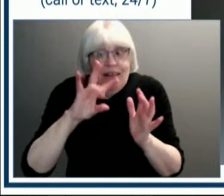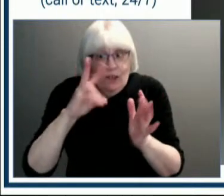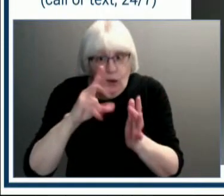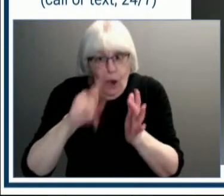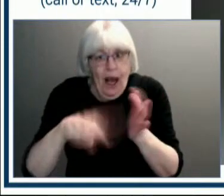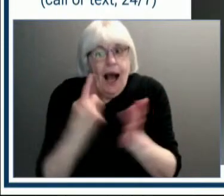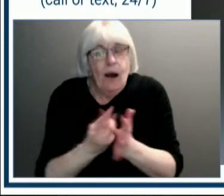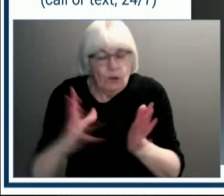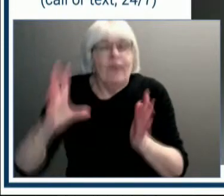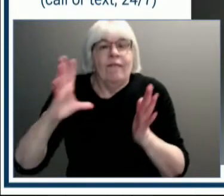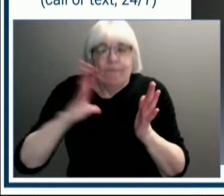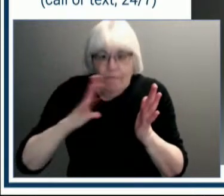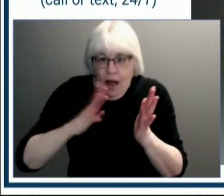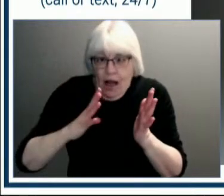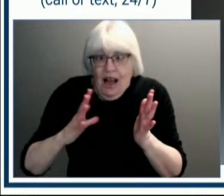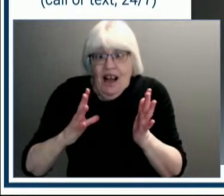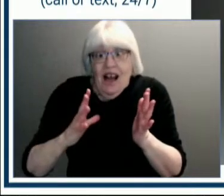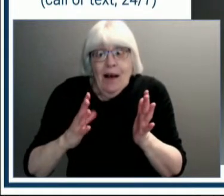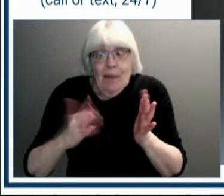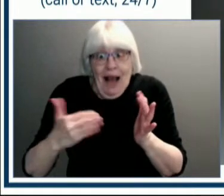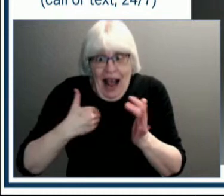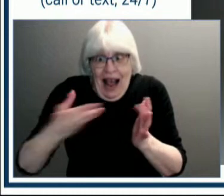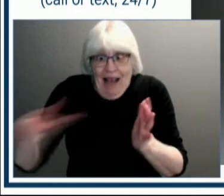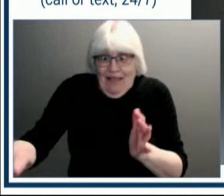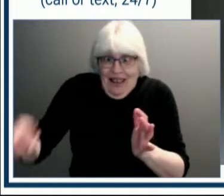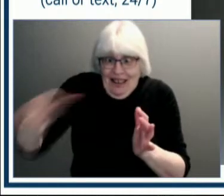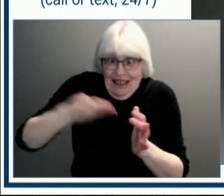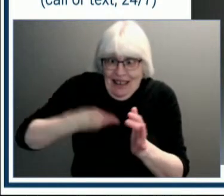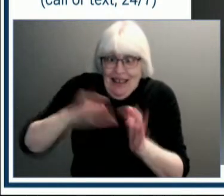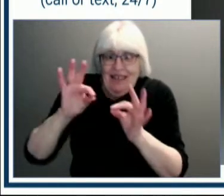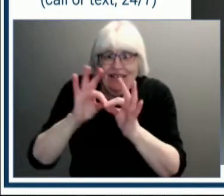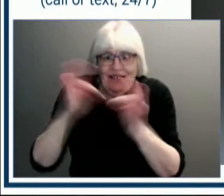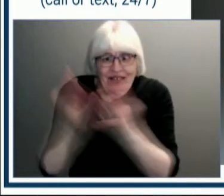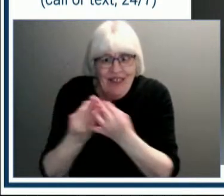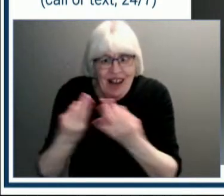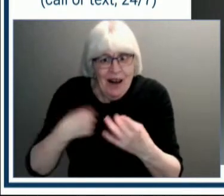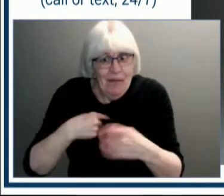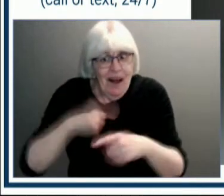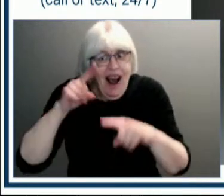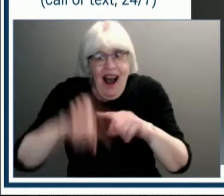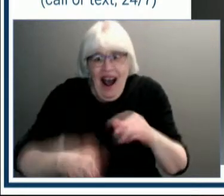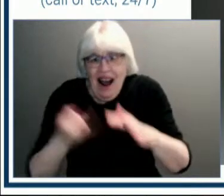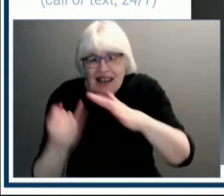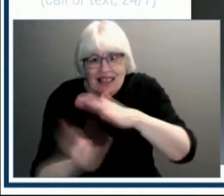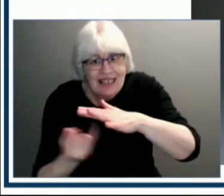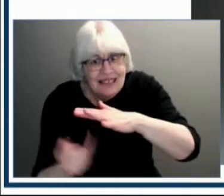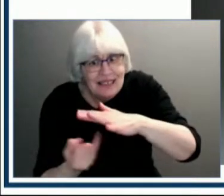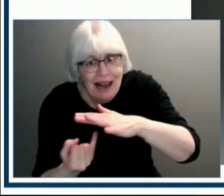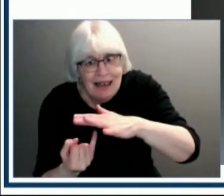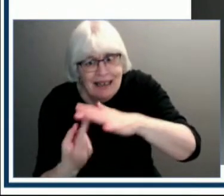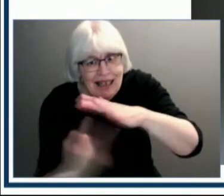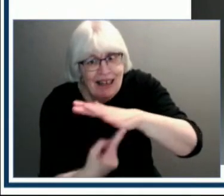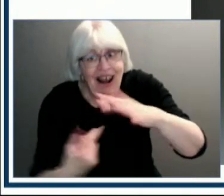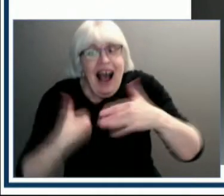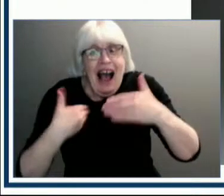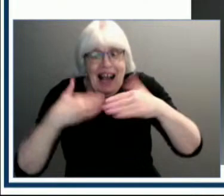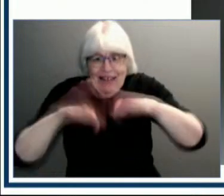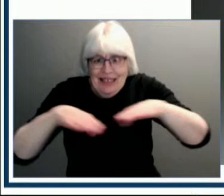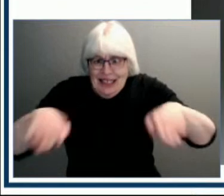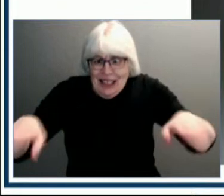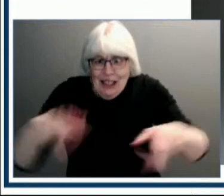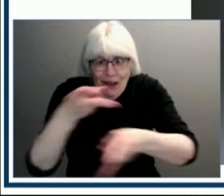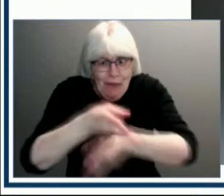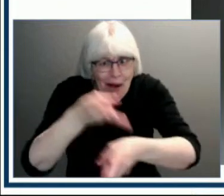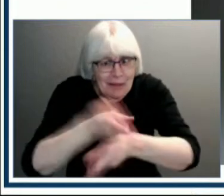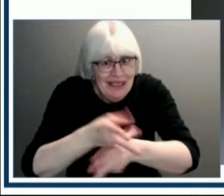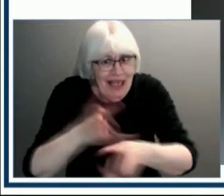are a household contact of a case who cannot fully isolate. For example, you have young children or it's a crowded household and